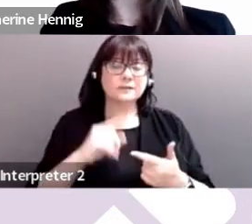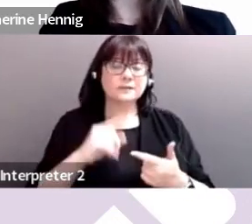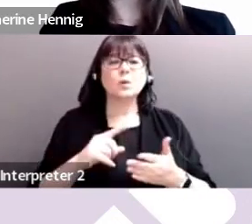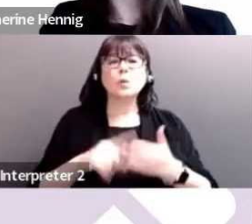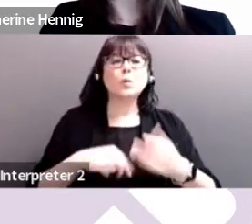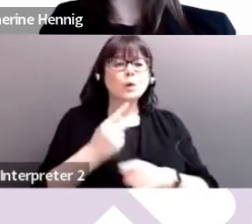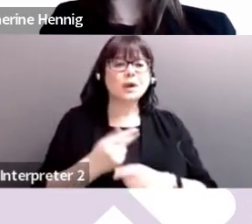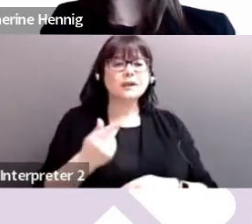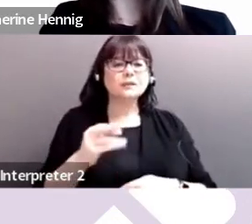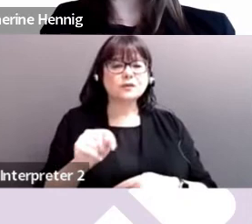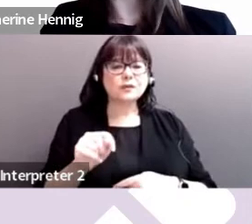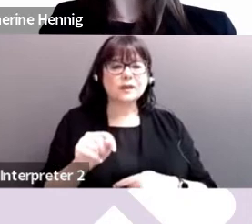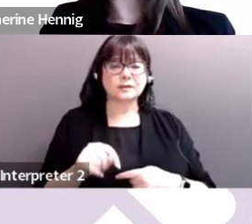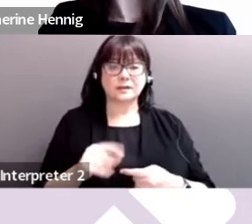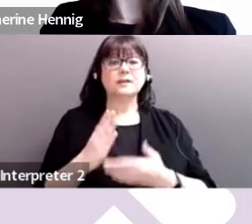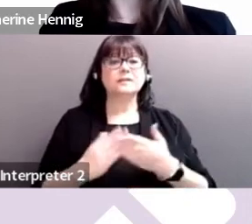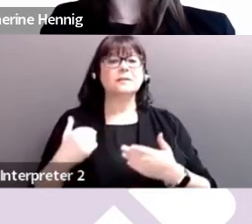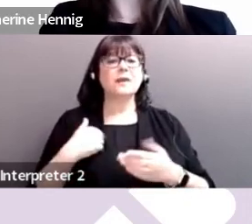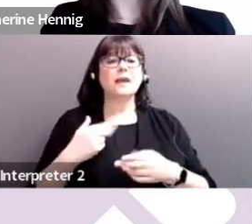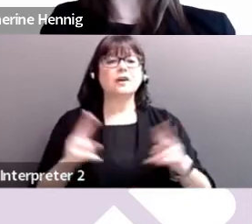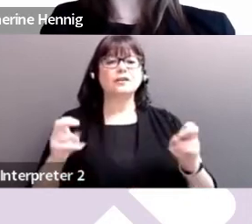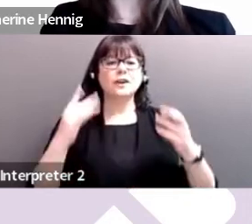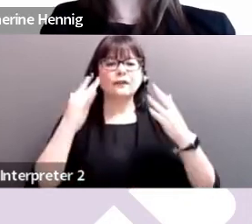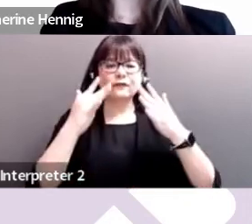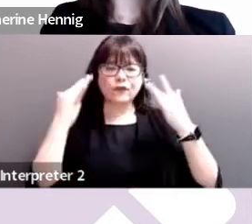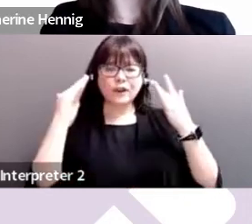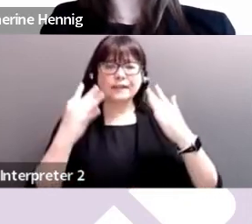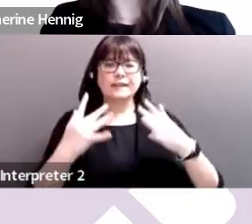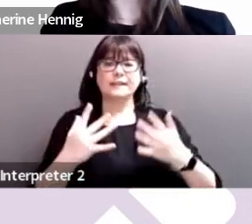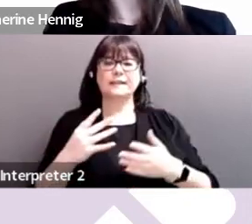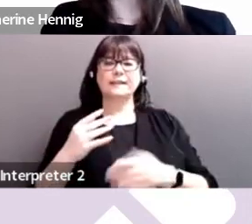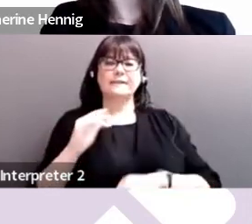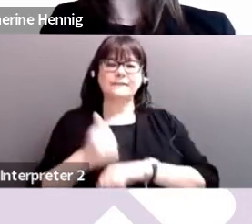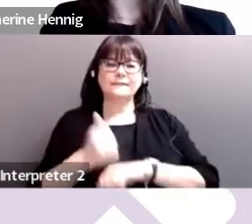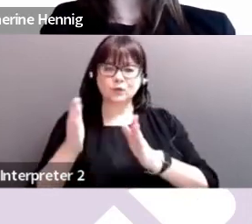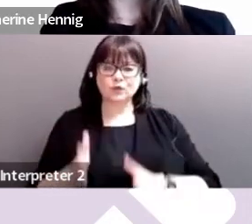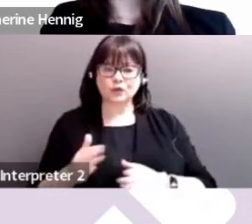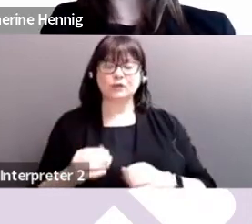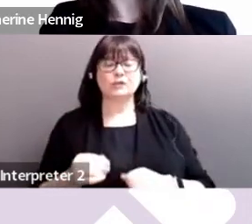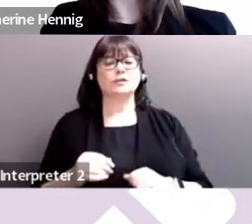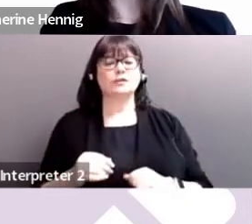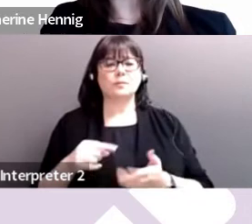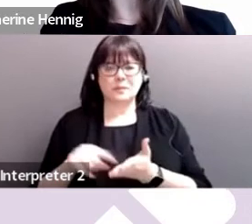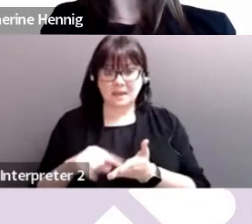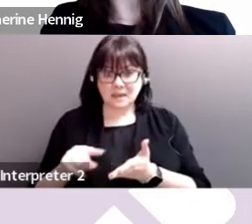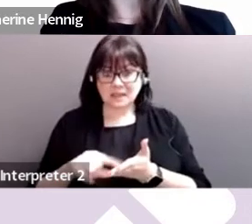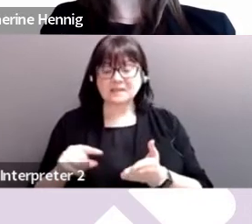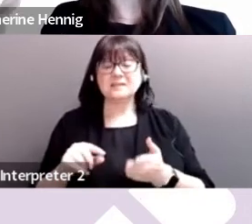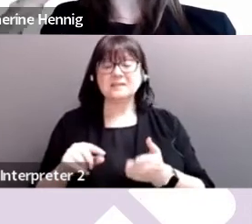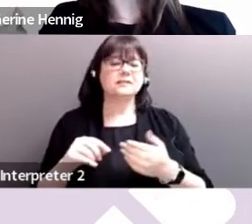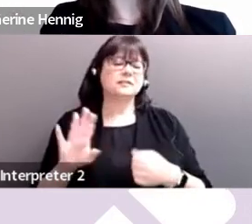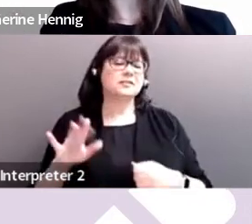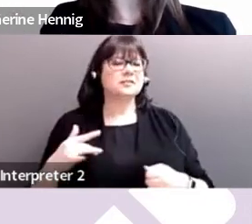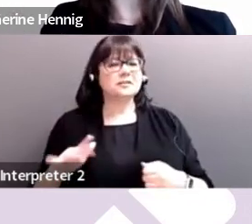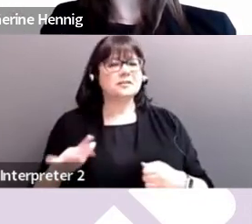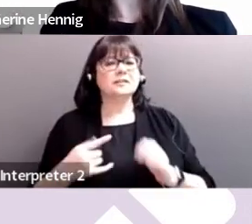do have friendly founder payments, but typically the structure of the grant writer fee is either a flat fee that you pay hourly, or a flat